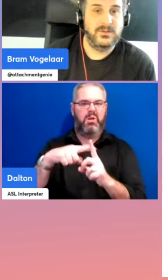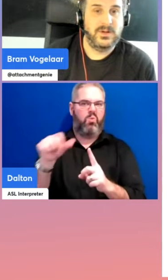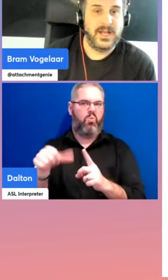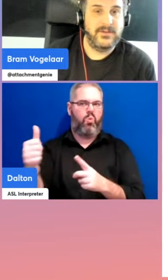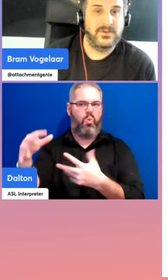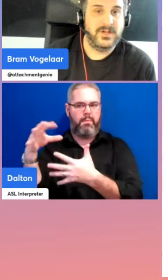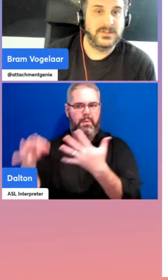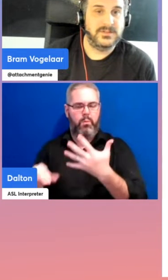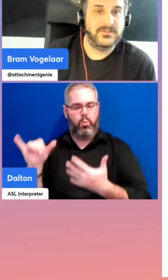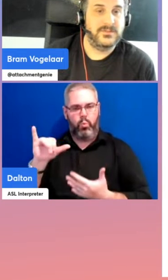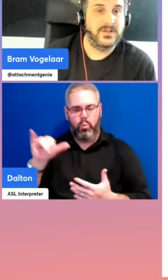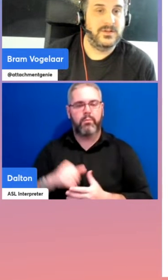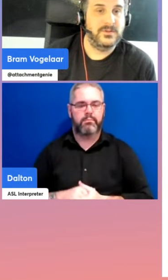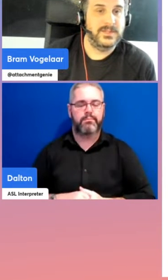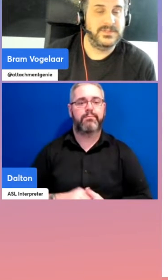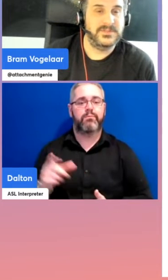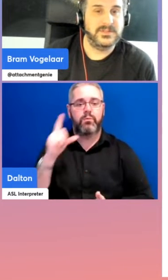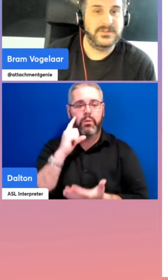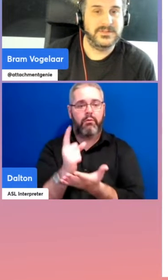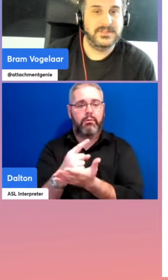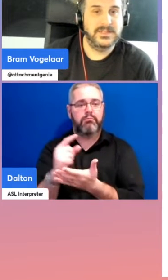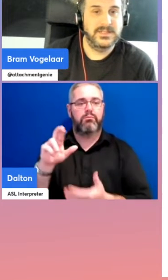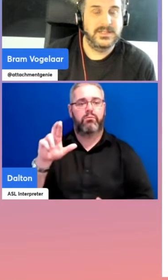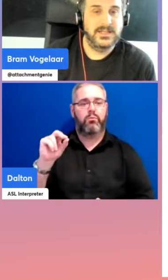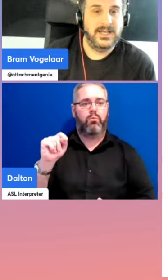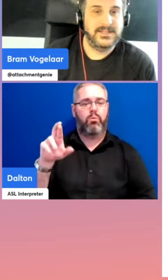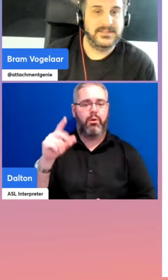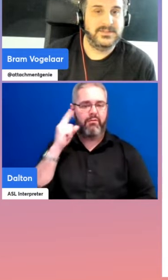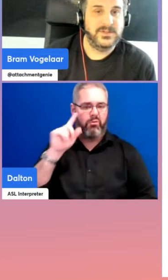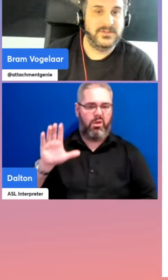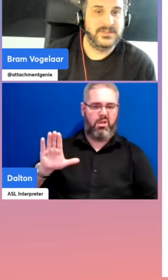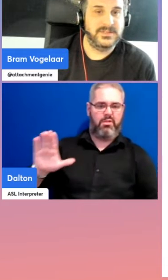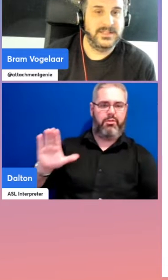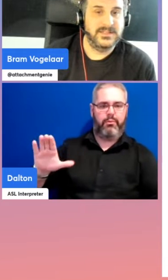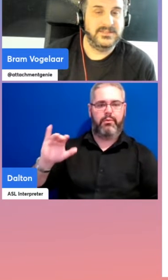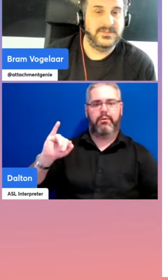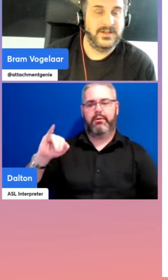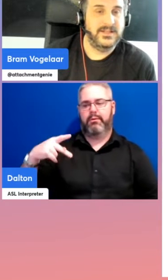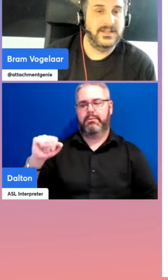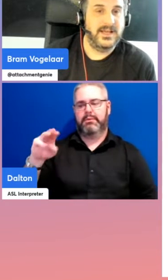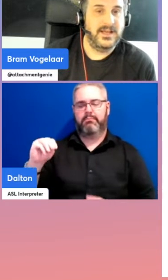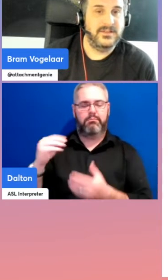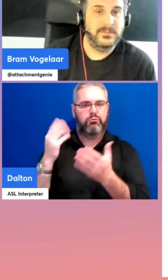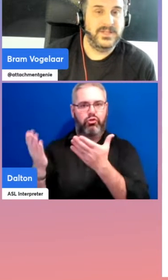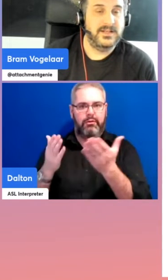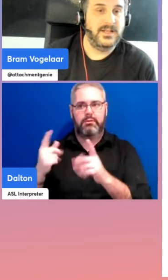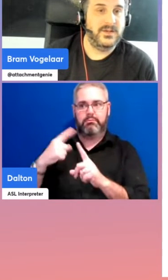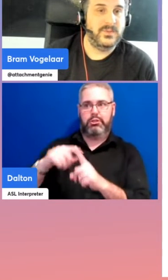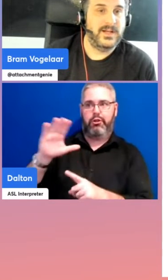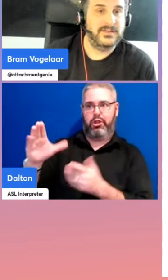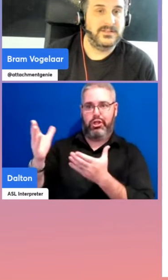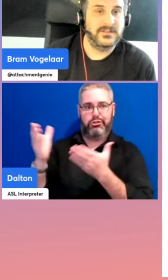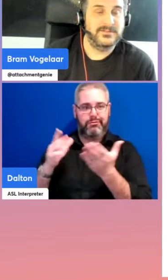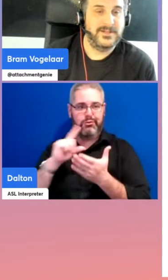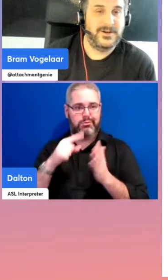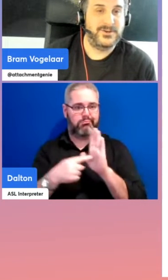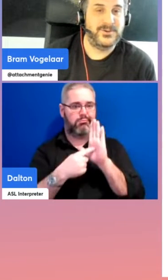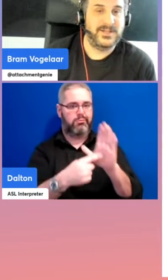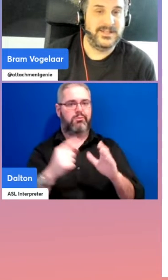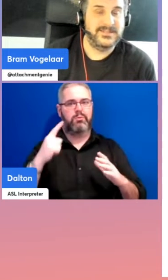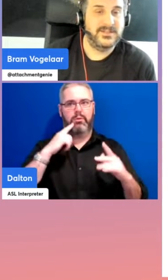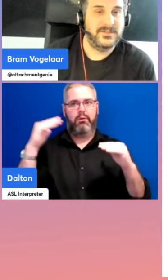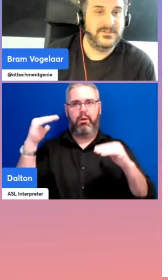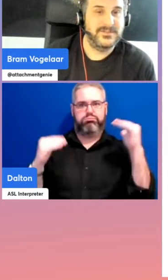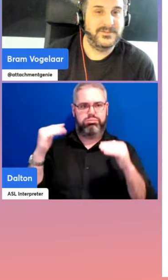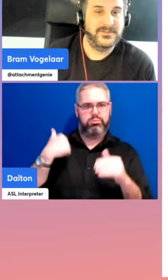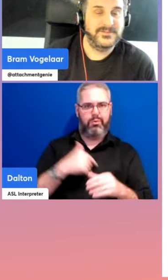well. We're gonna have a router for the lorem ipsum service, and this service is defined as basically a load balancer, a